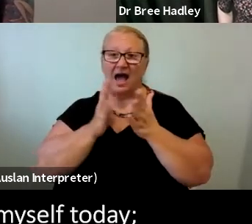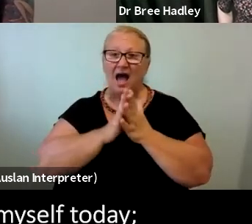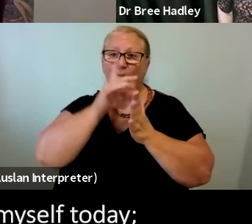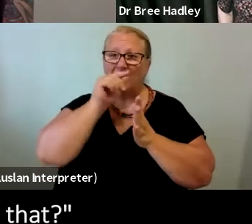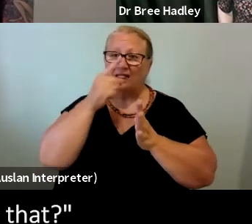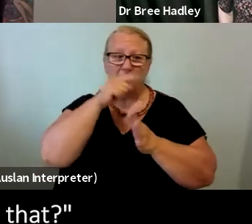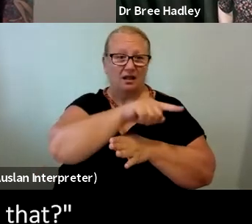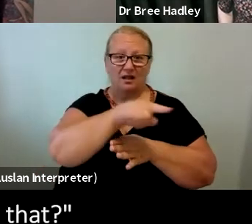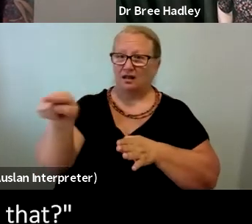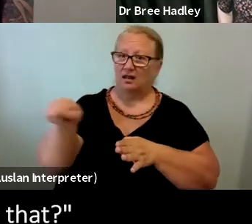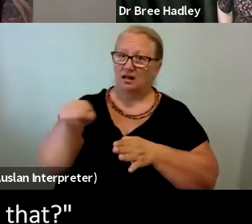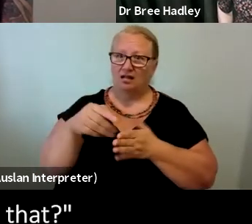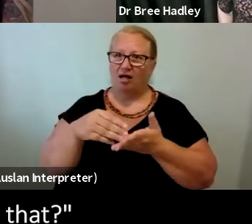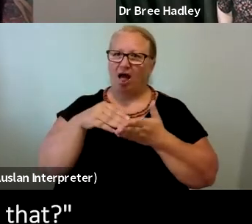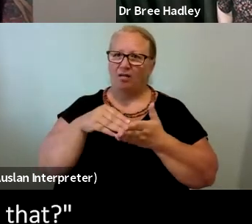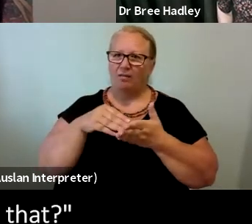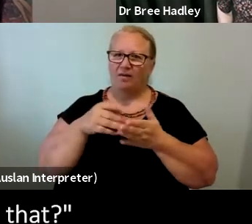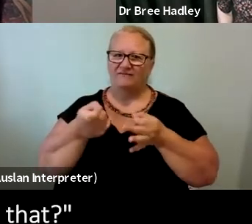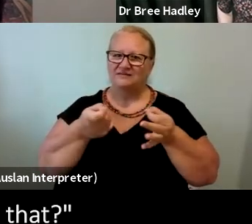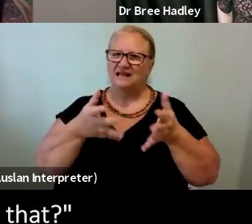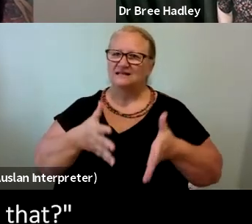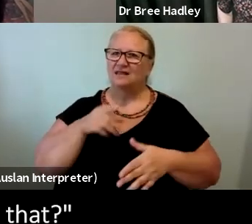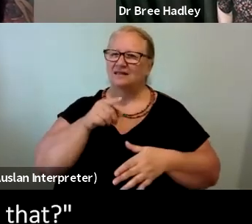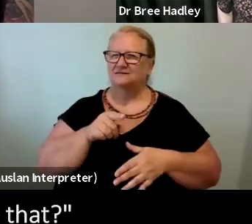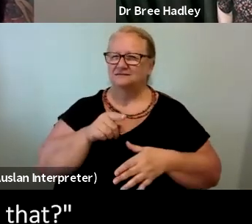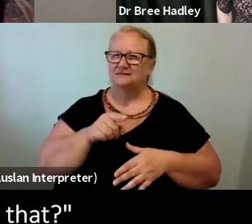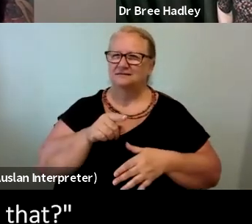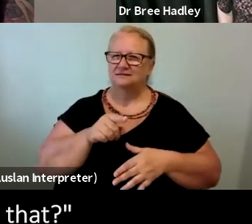people around me help facilitate that?